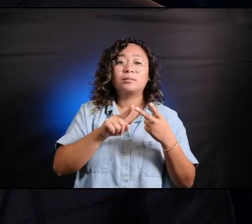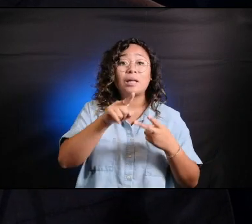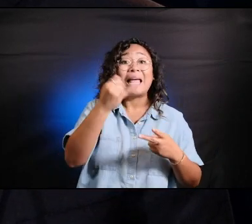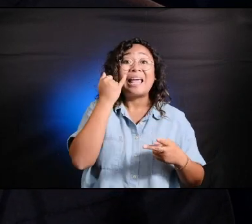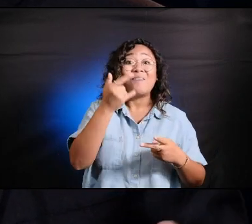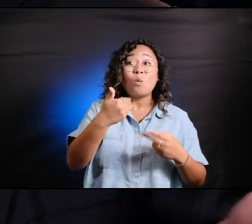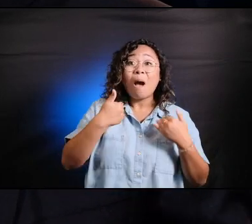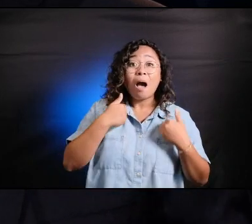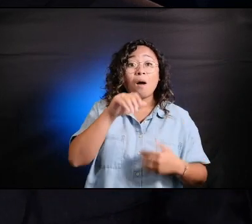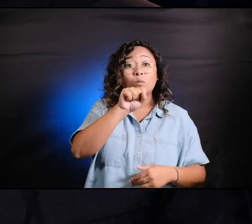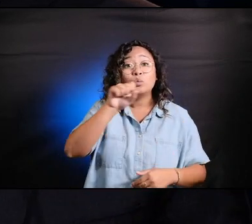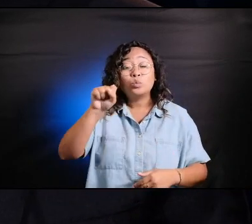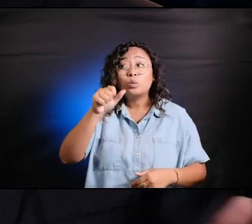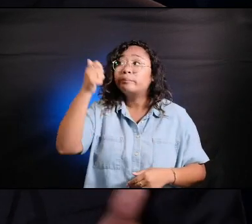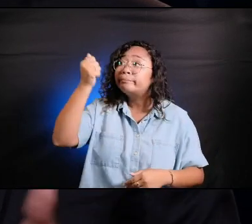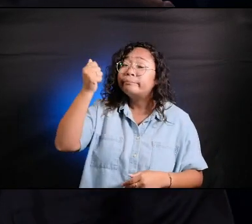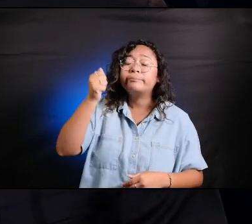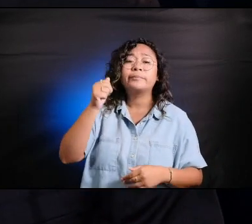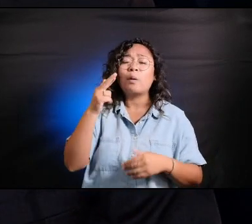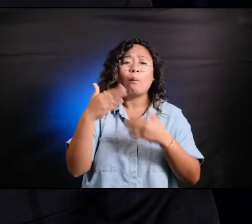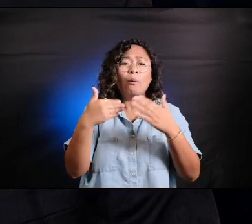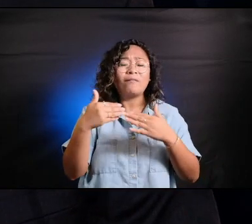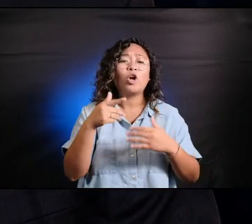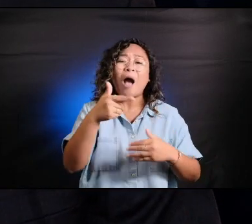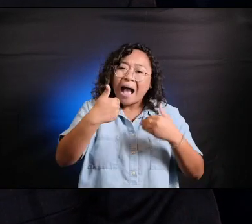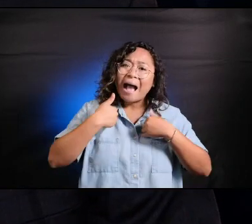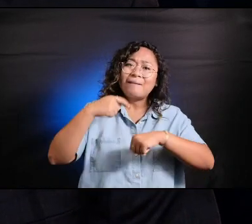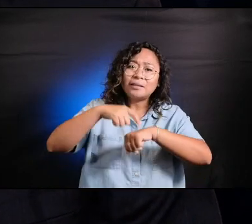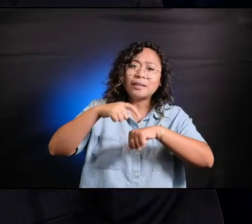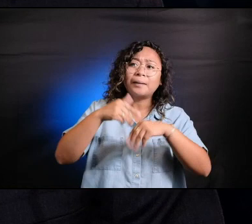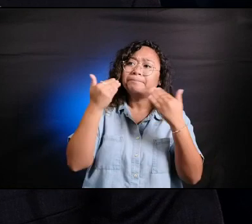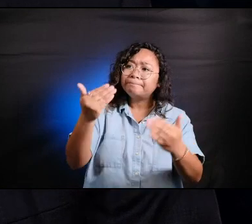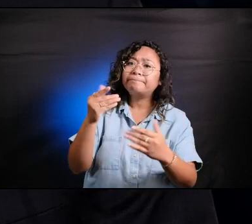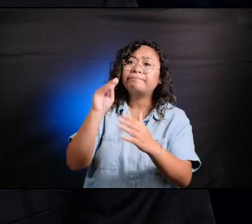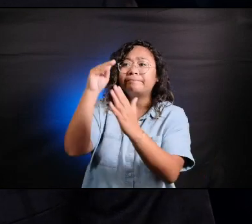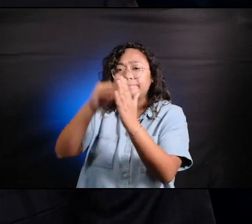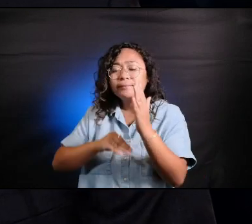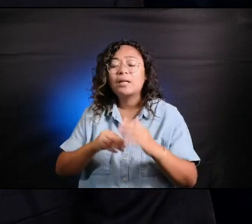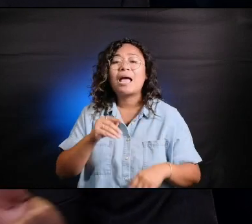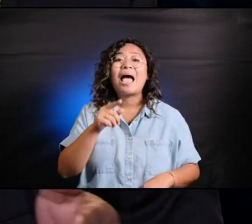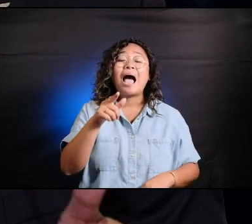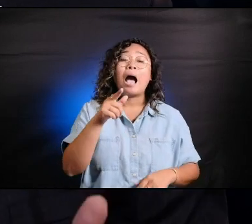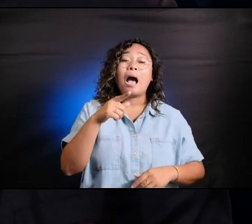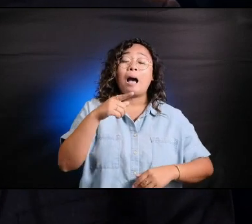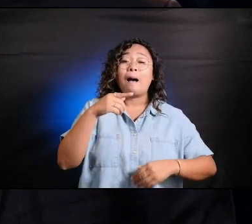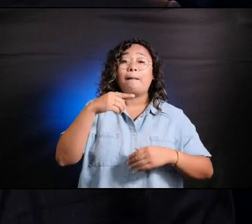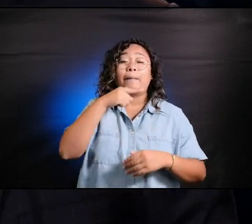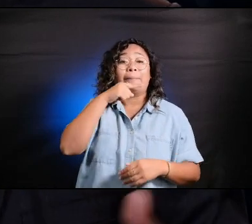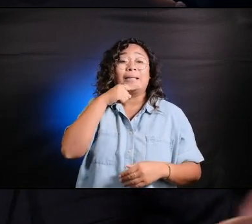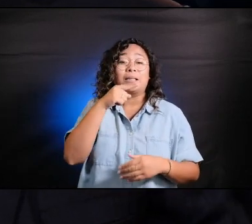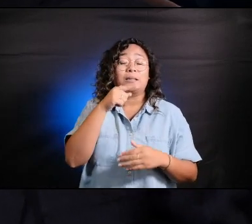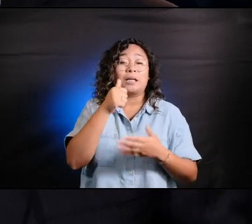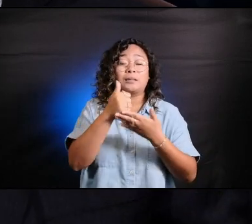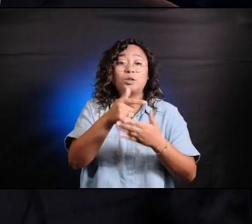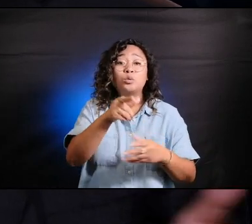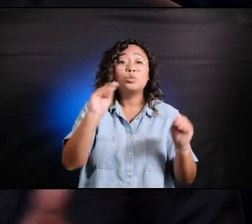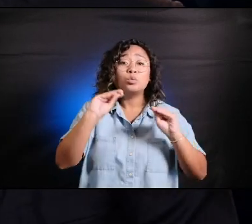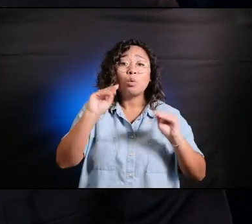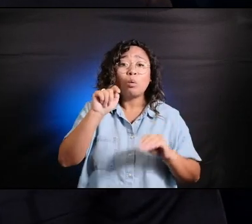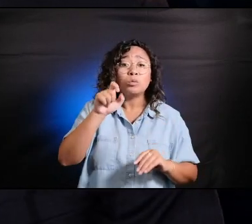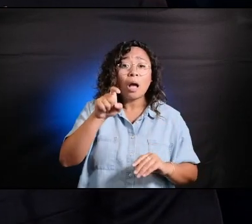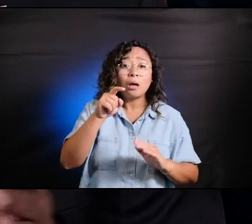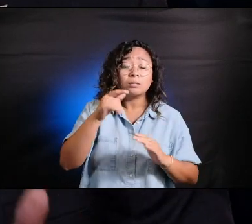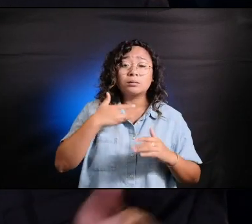Security recipient, you have time. If you are on some type of public assistance and you don't file taxes, you have